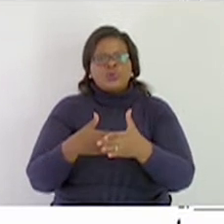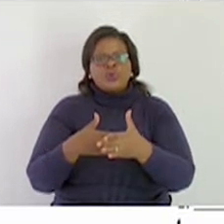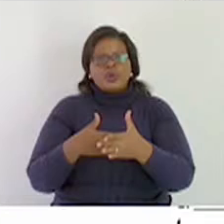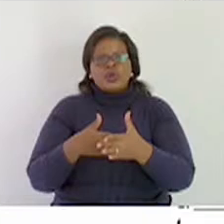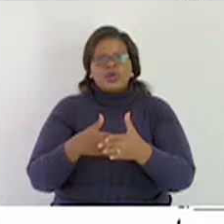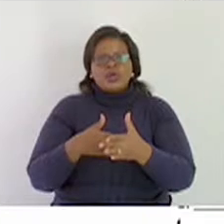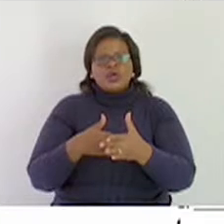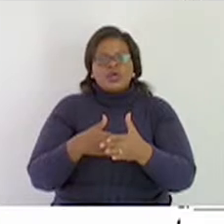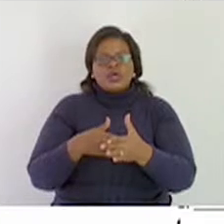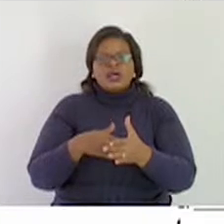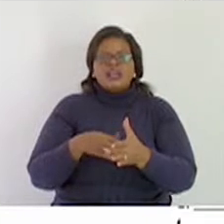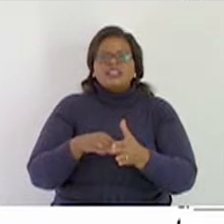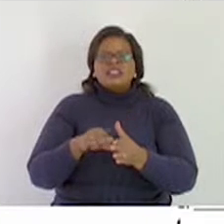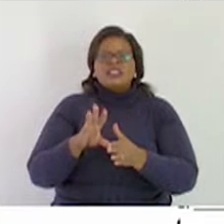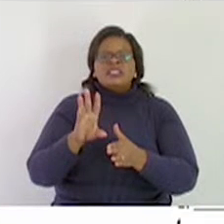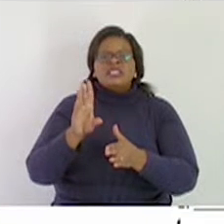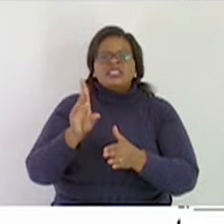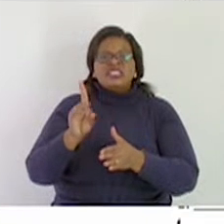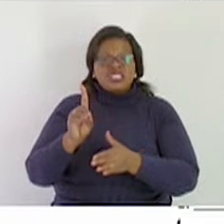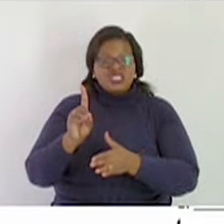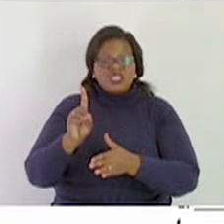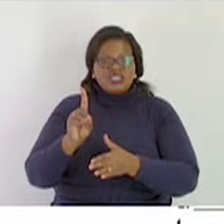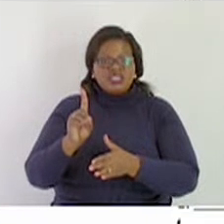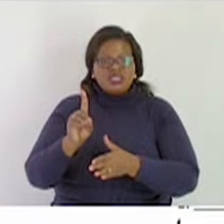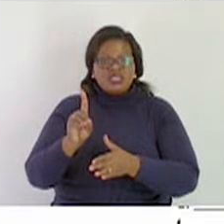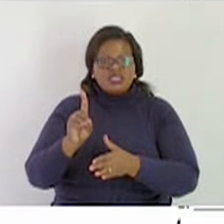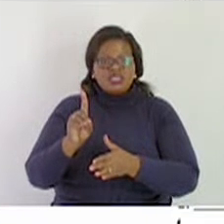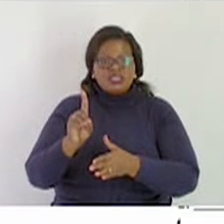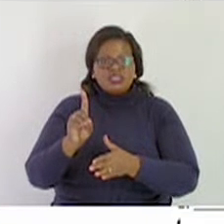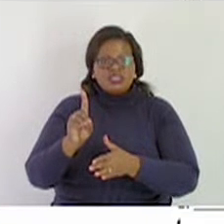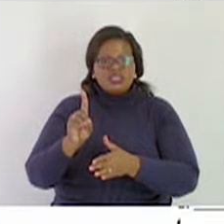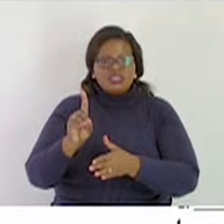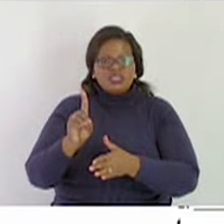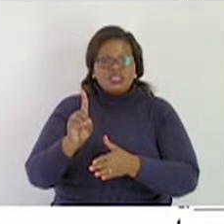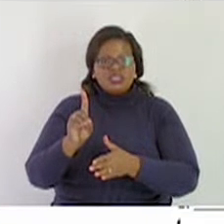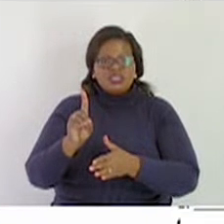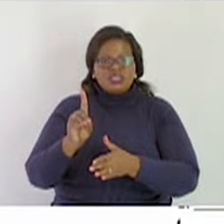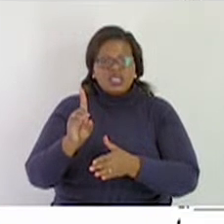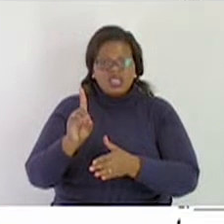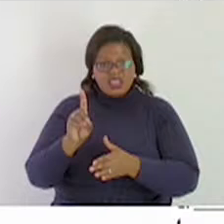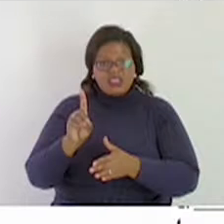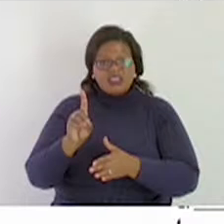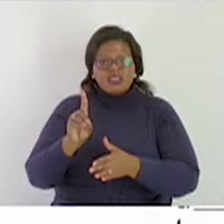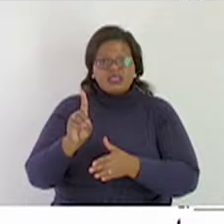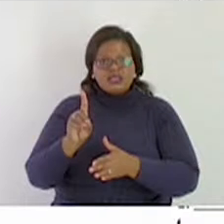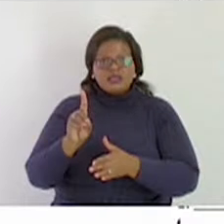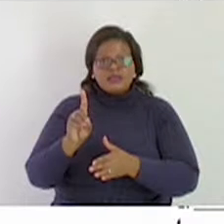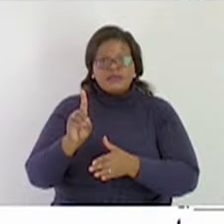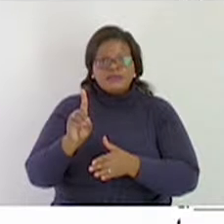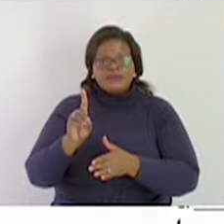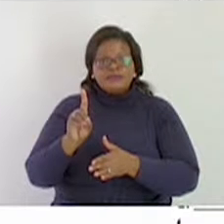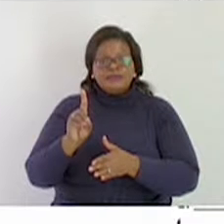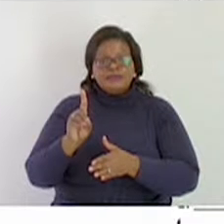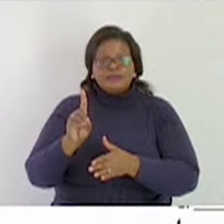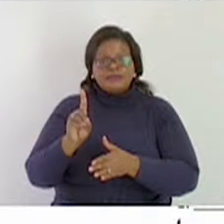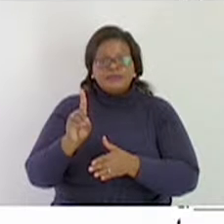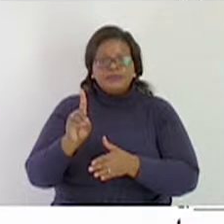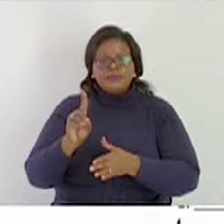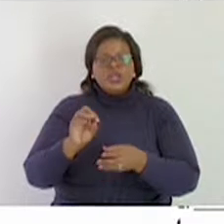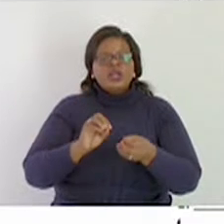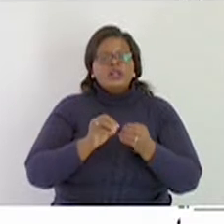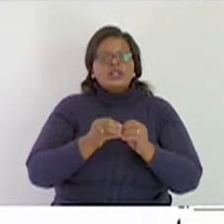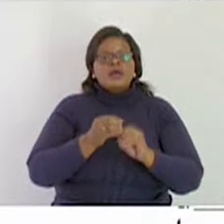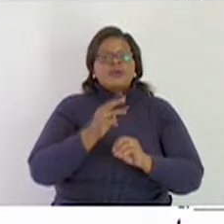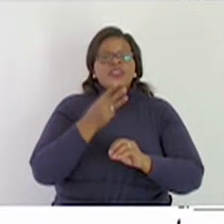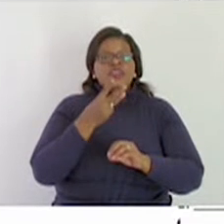3B. So I think number 3, I'll just make a correction